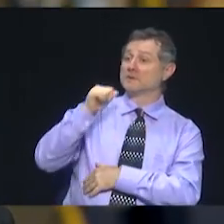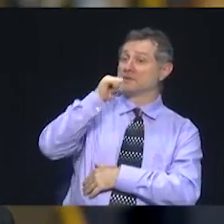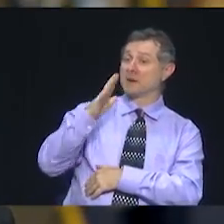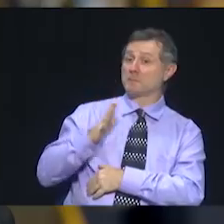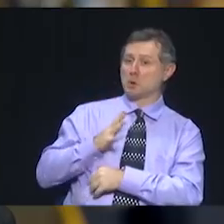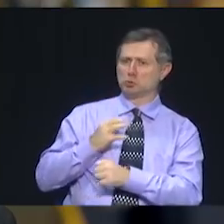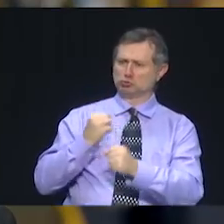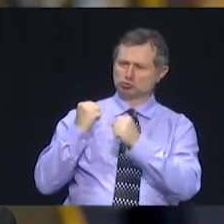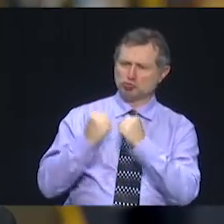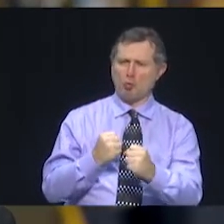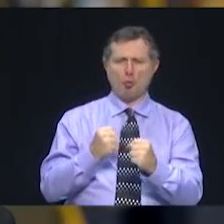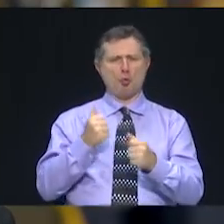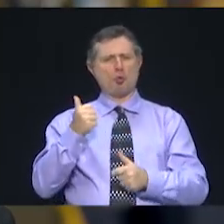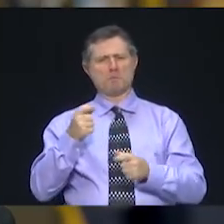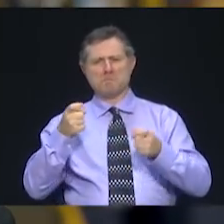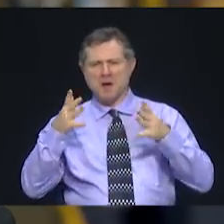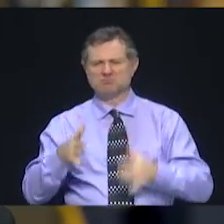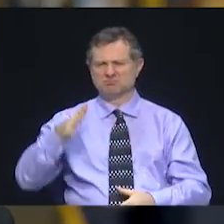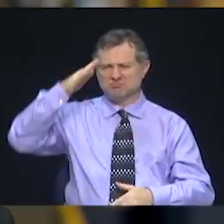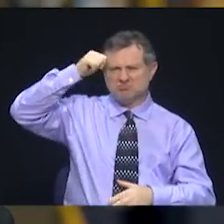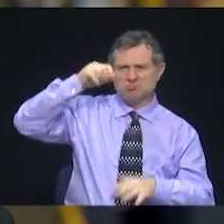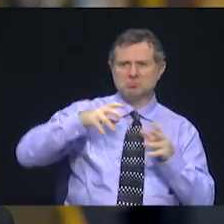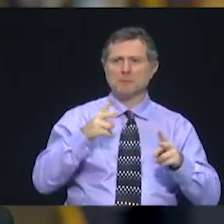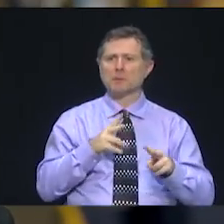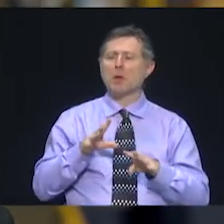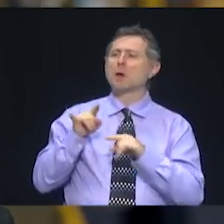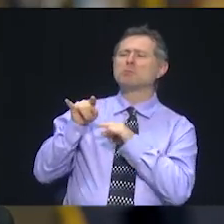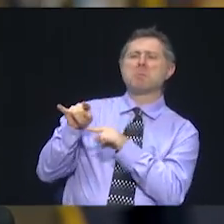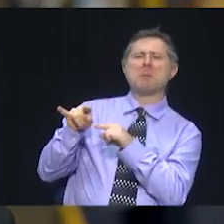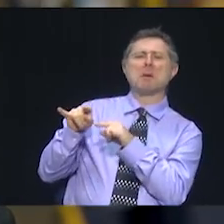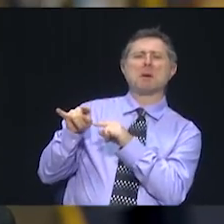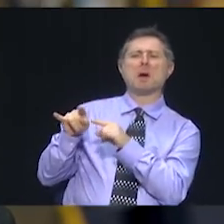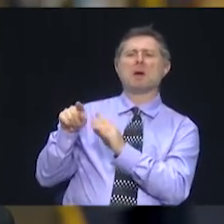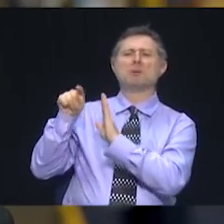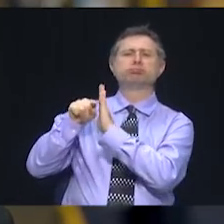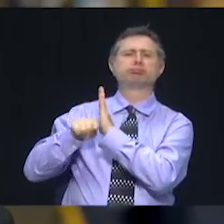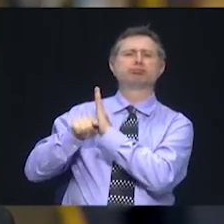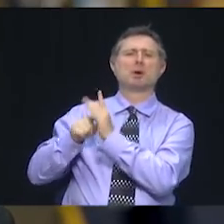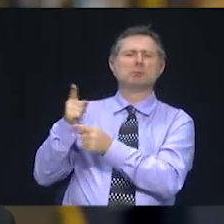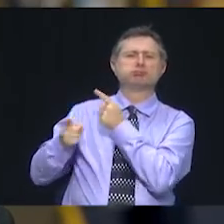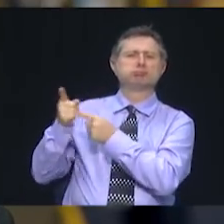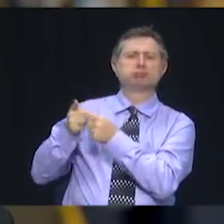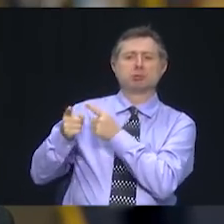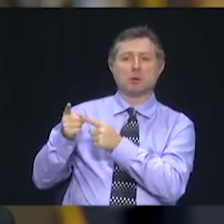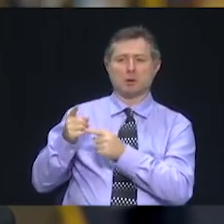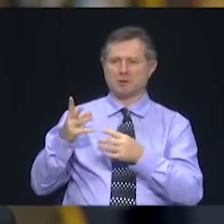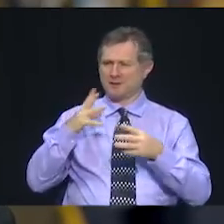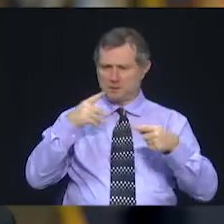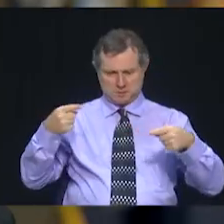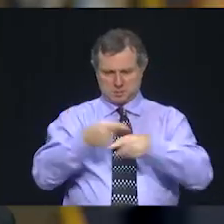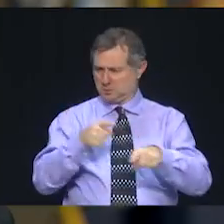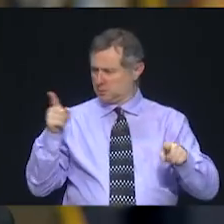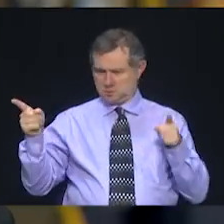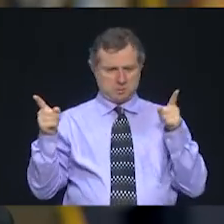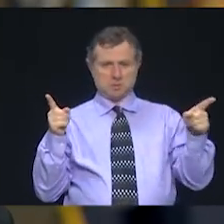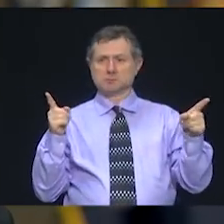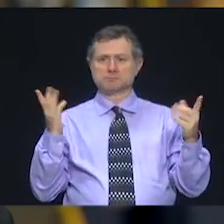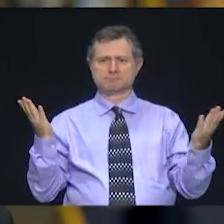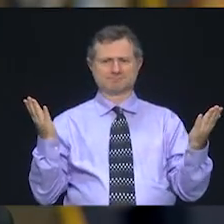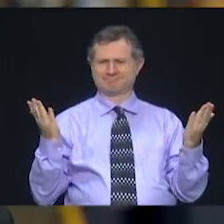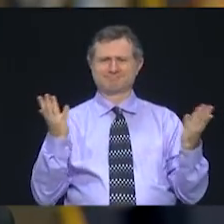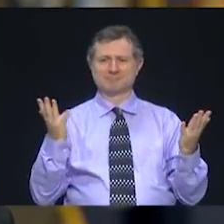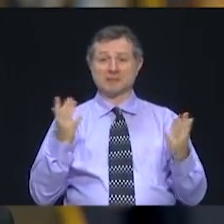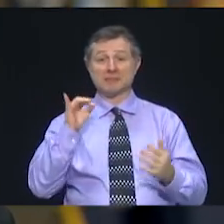manager is ridiculed and stereotyped. It is a double standard. It is